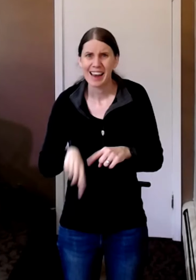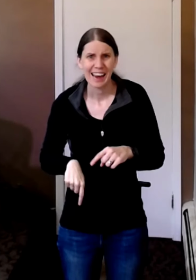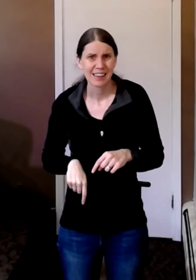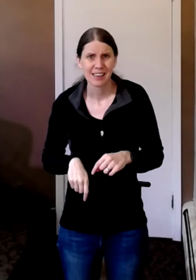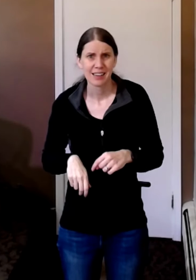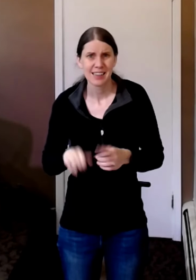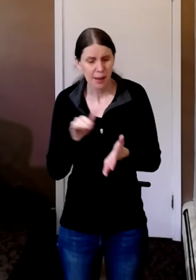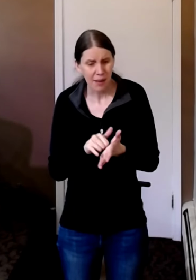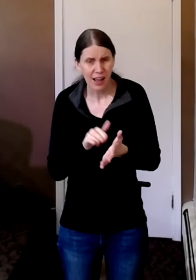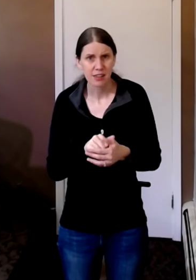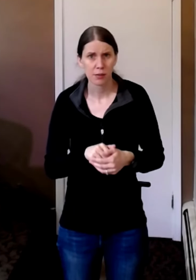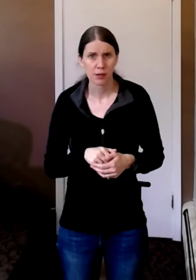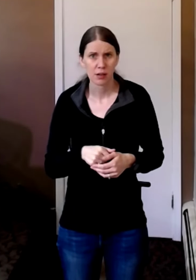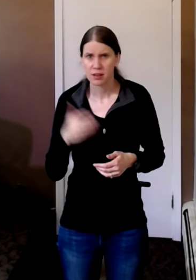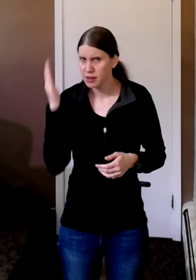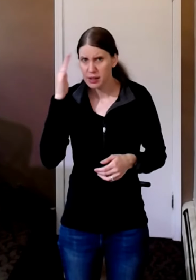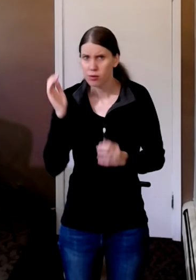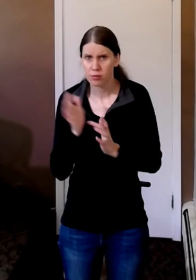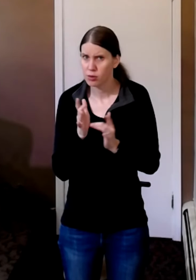Jesus.